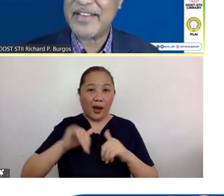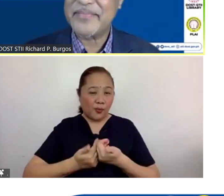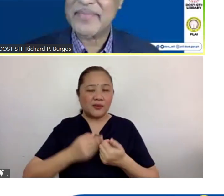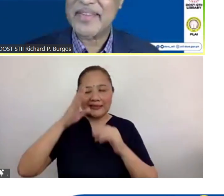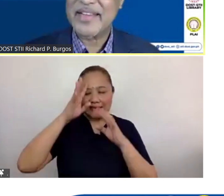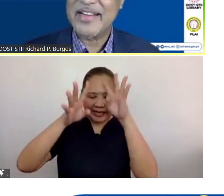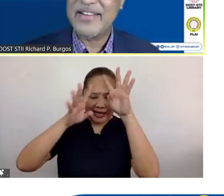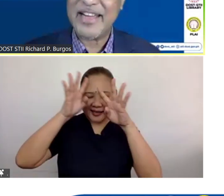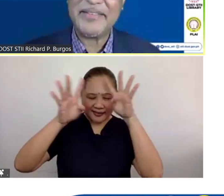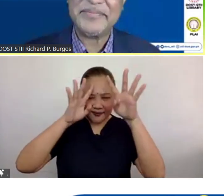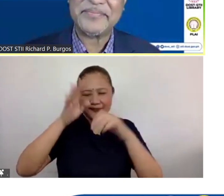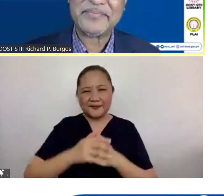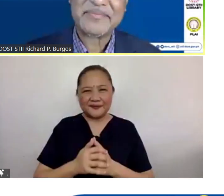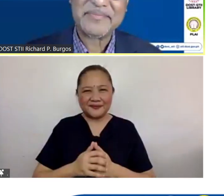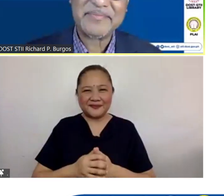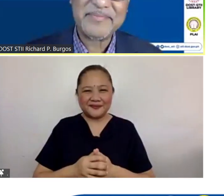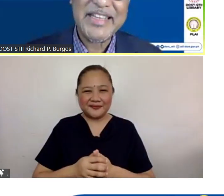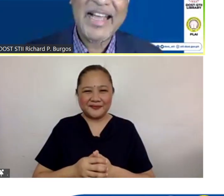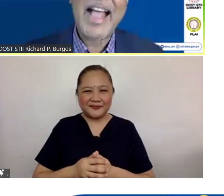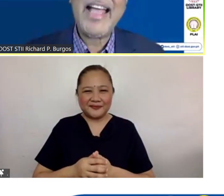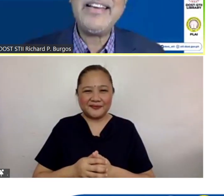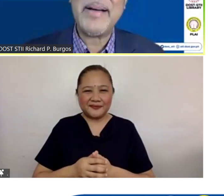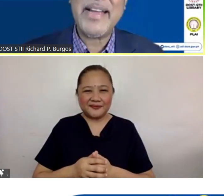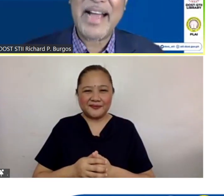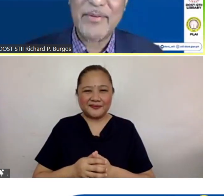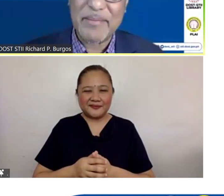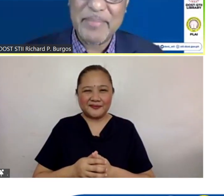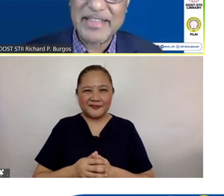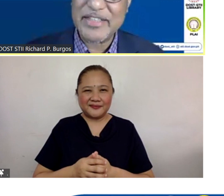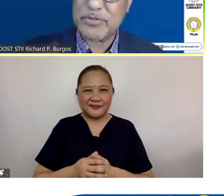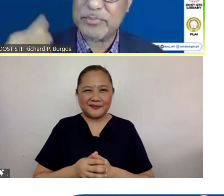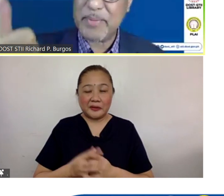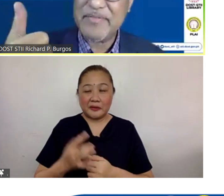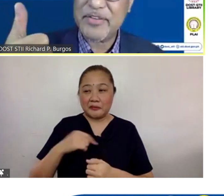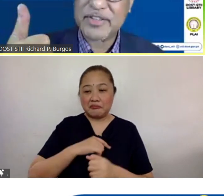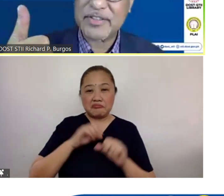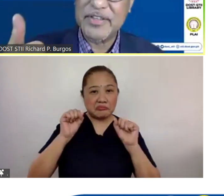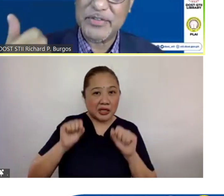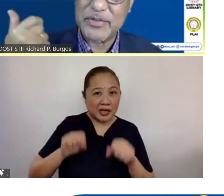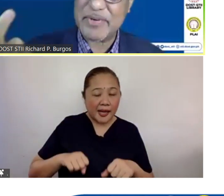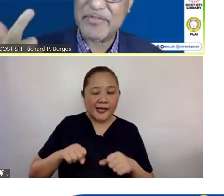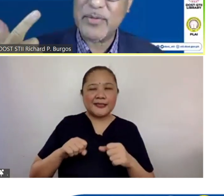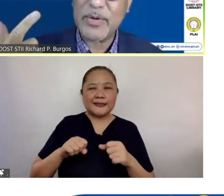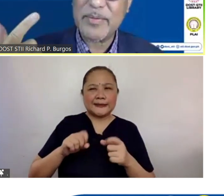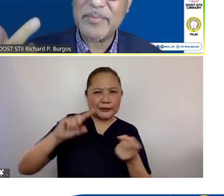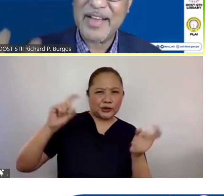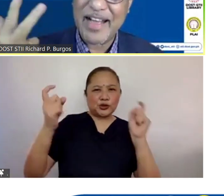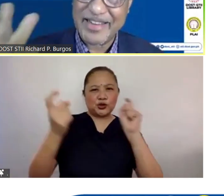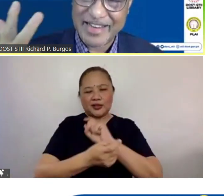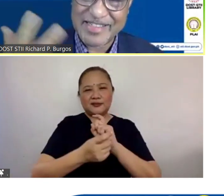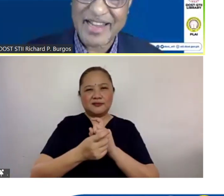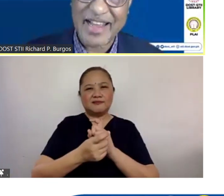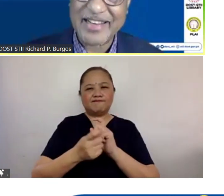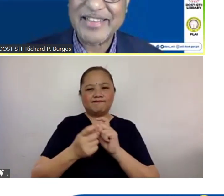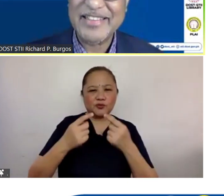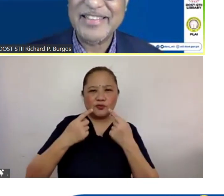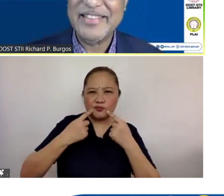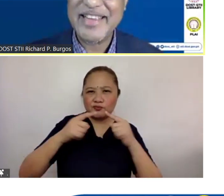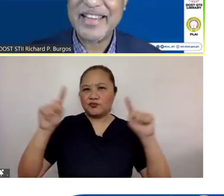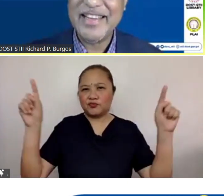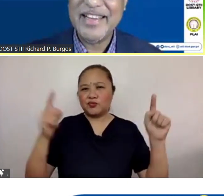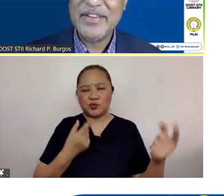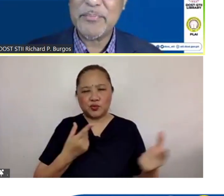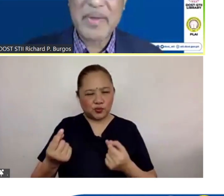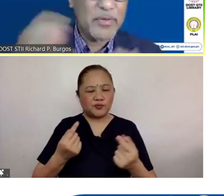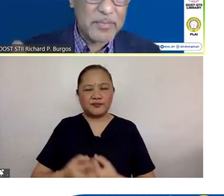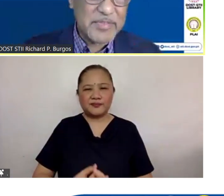right? Okay? And by our ability to pivot, to perform, and excel,